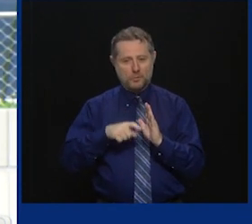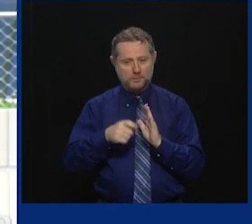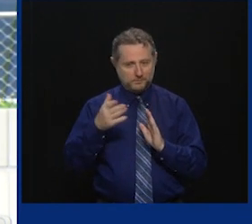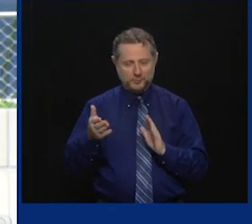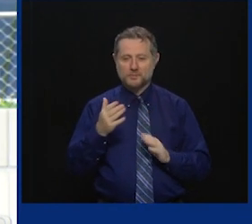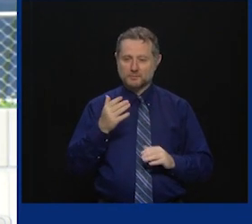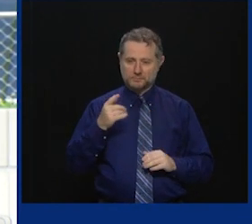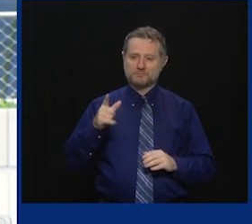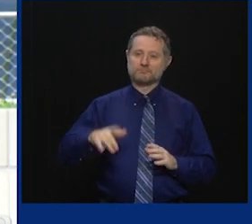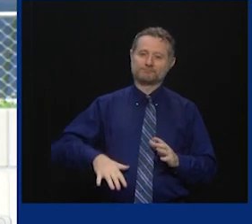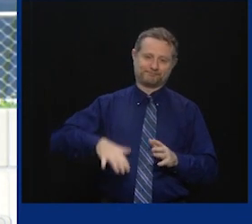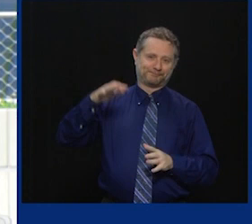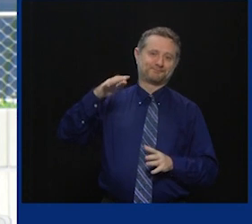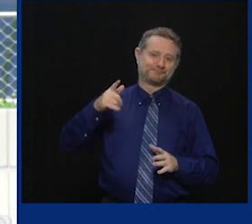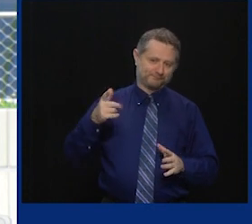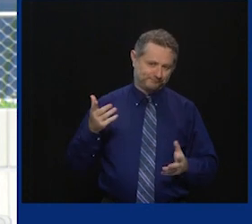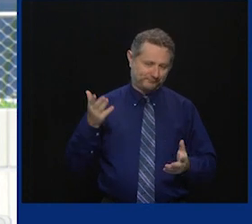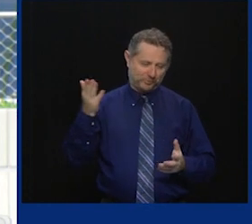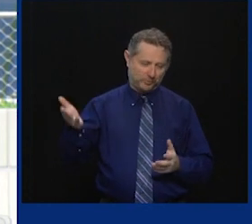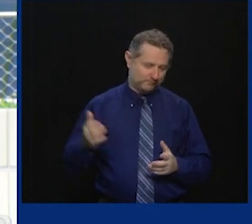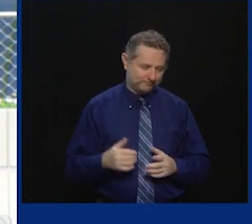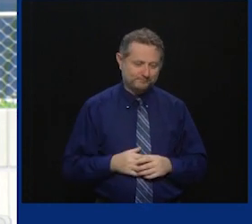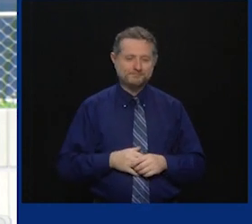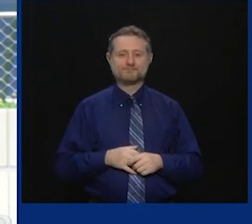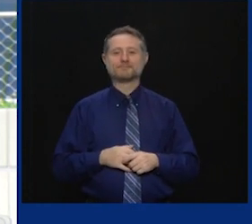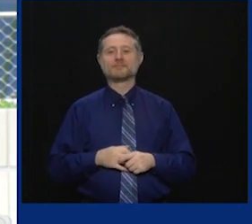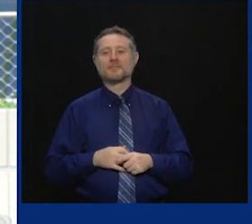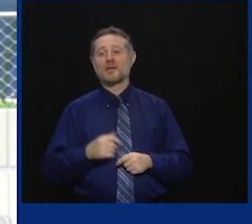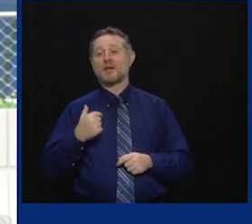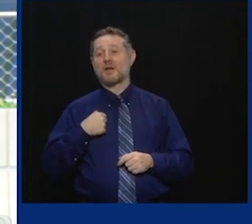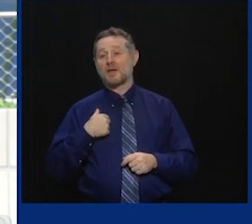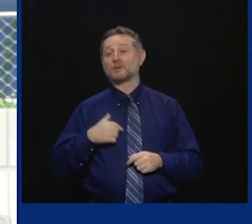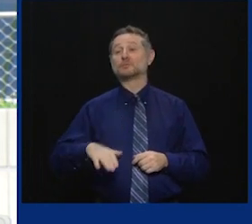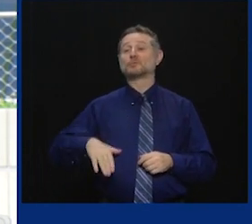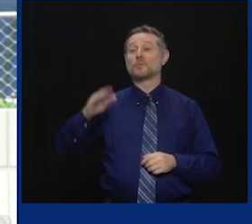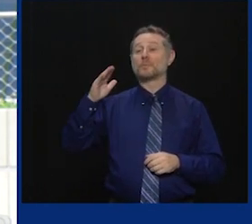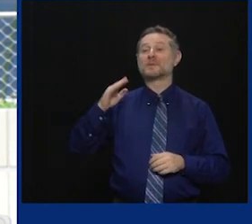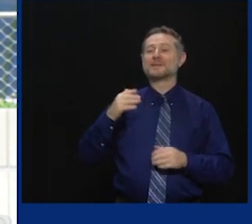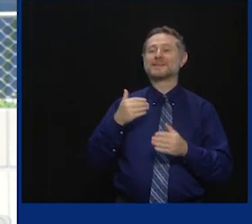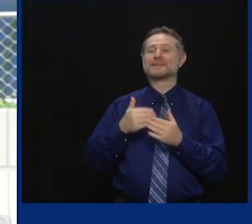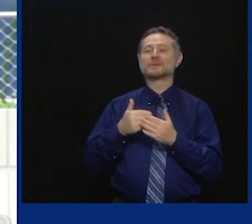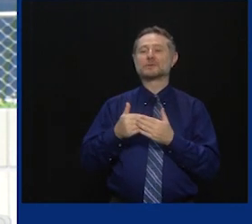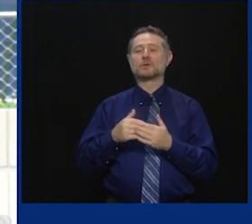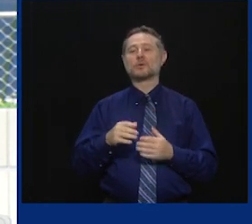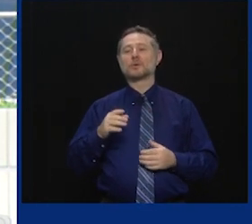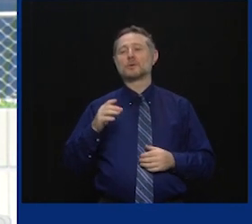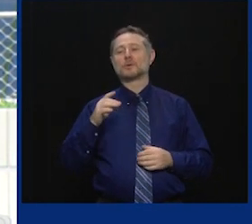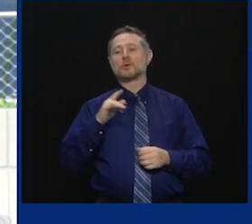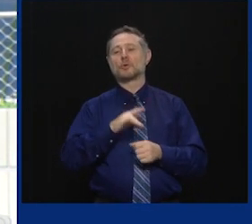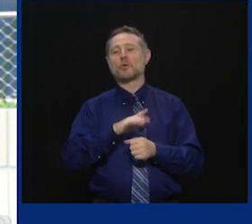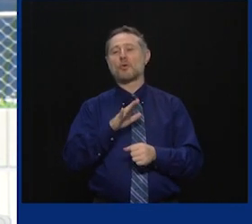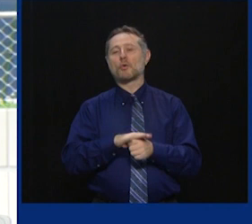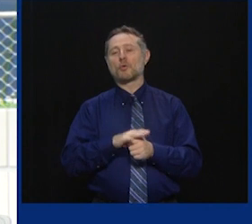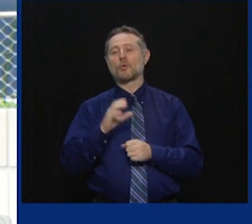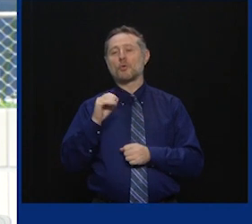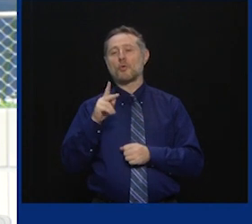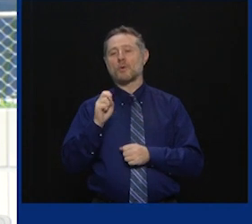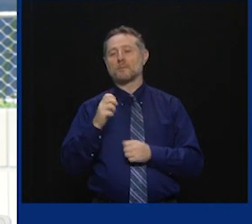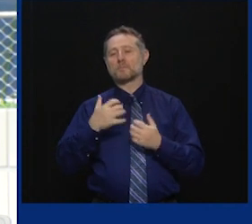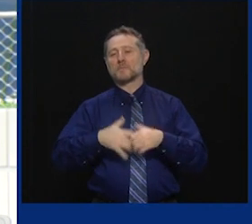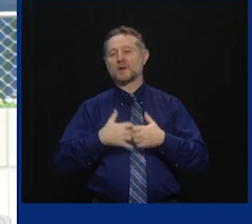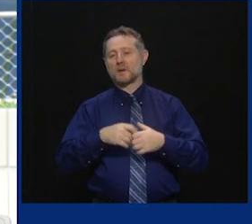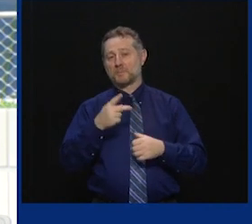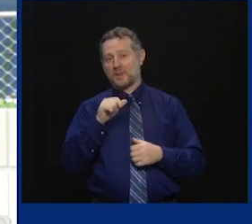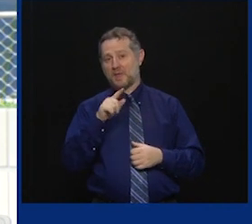turned coal into coke. I remember going back to my hometown about 15 years after I left it, and after the Clean Air Act had